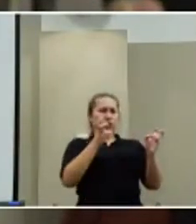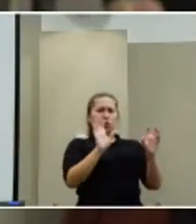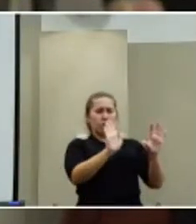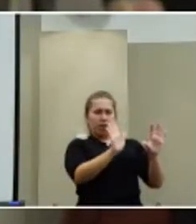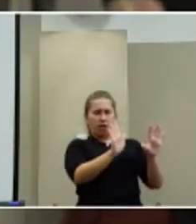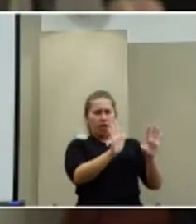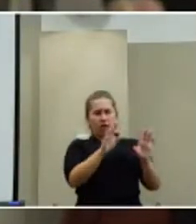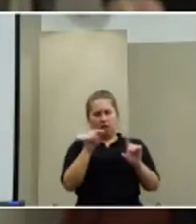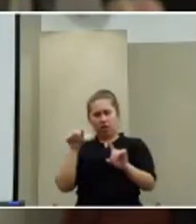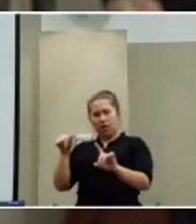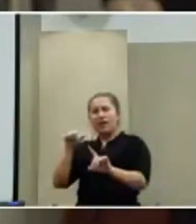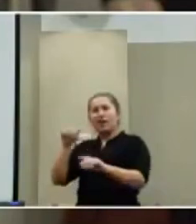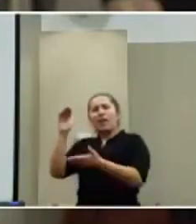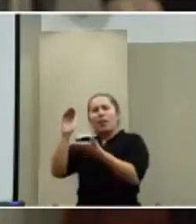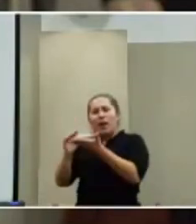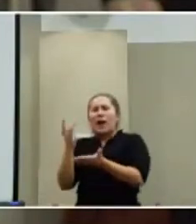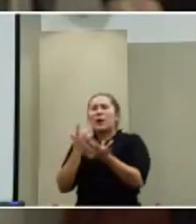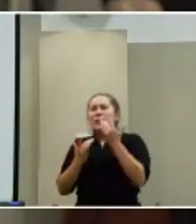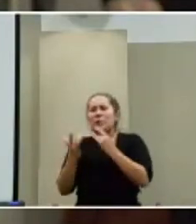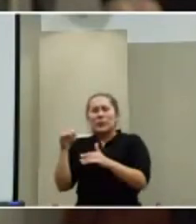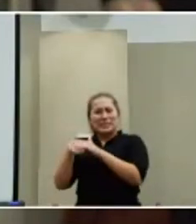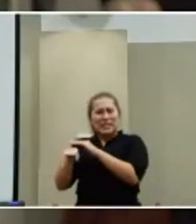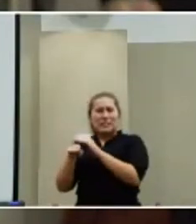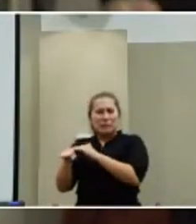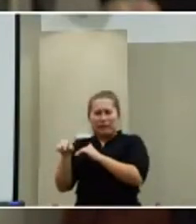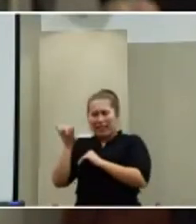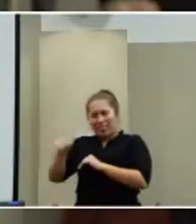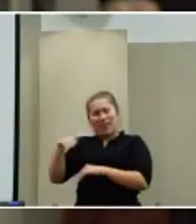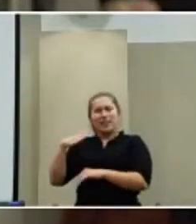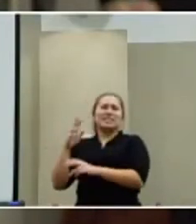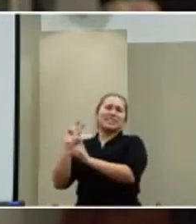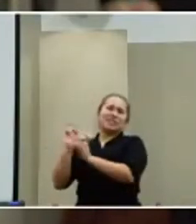the inaccessibility that surrounds me.